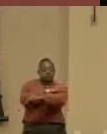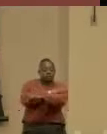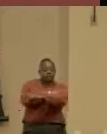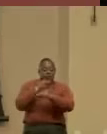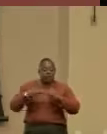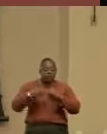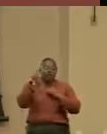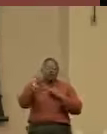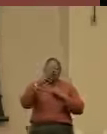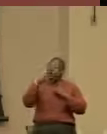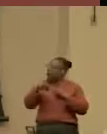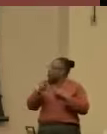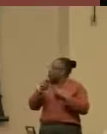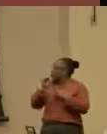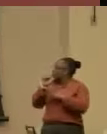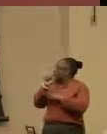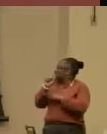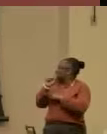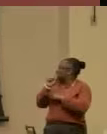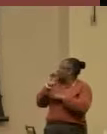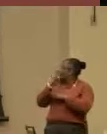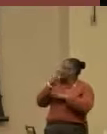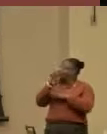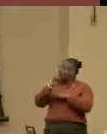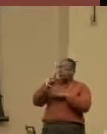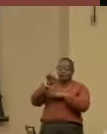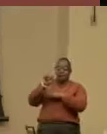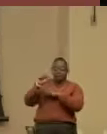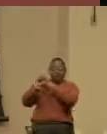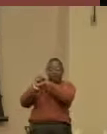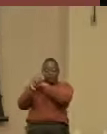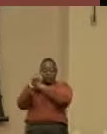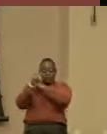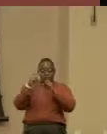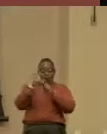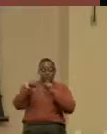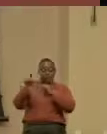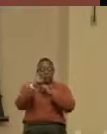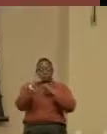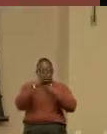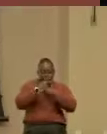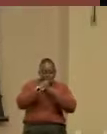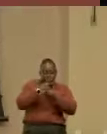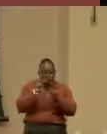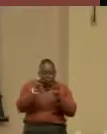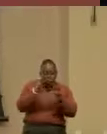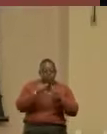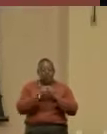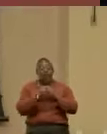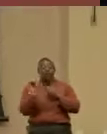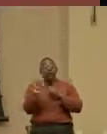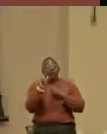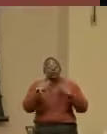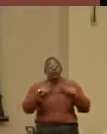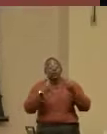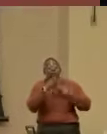called preeclampsia, which is a very significant complication associated with high blood pressure and kidney problems. And even healthy women can